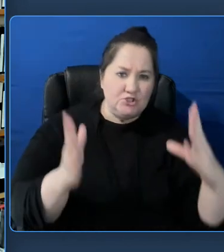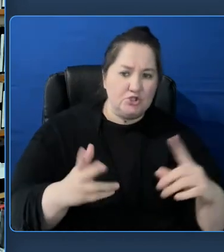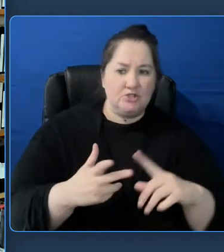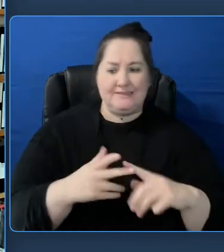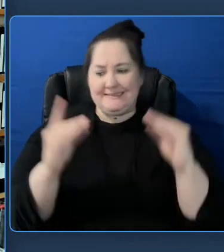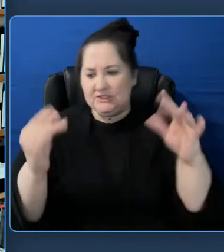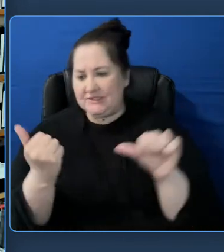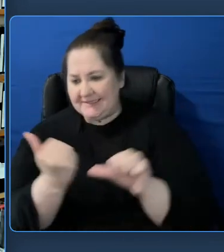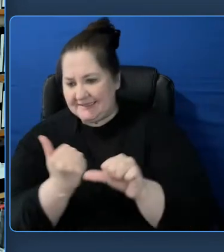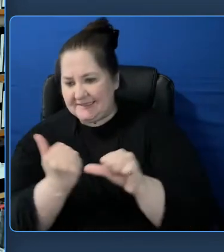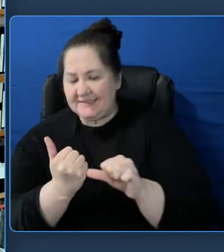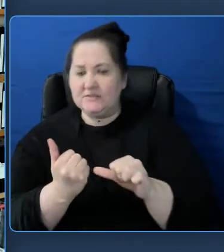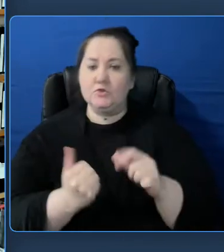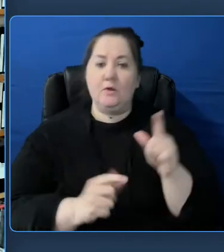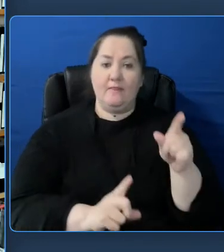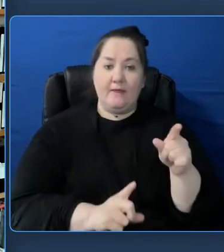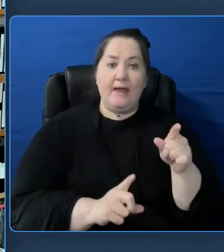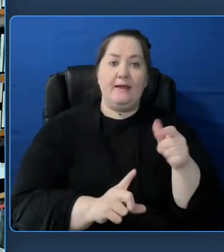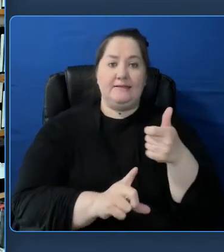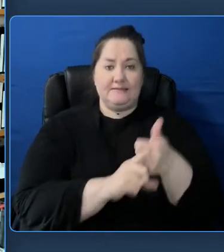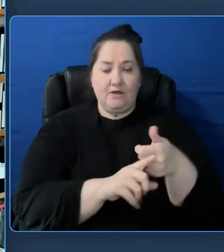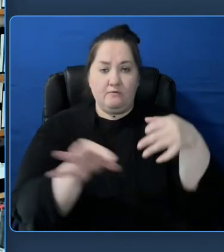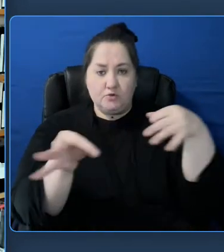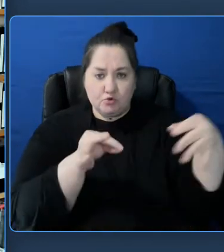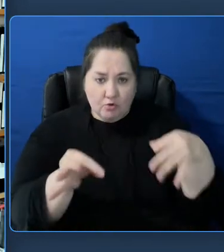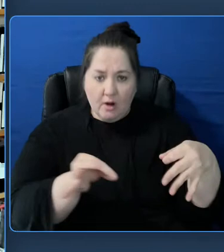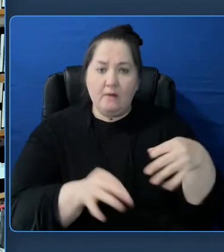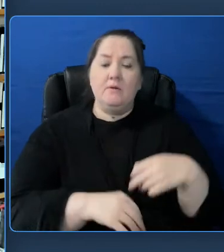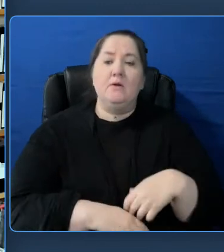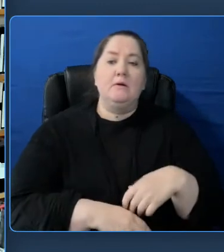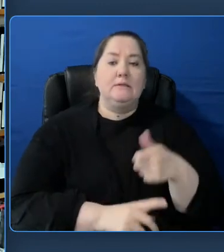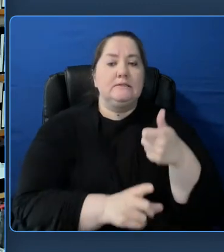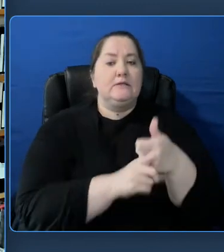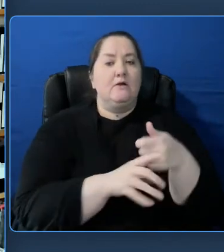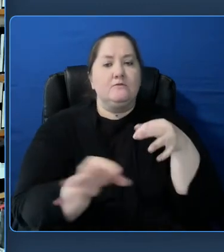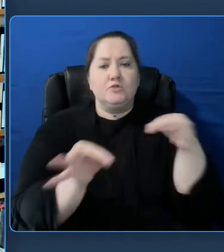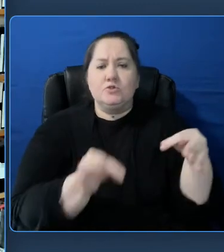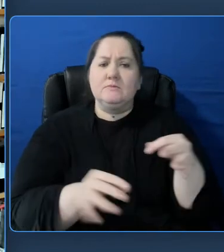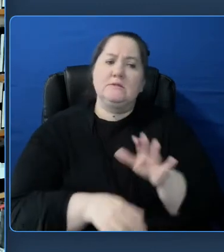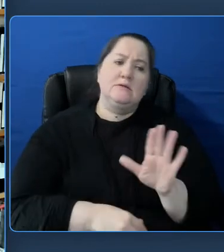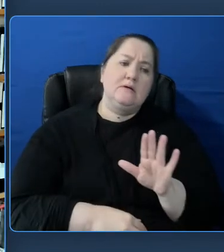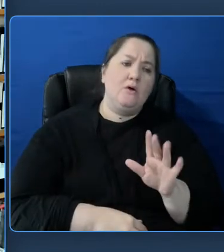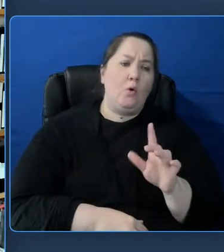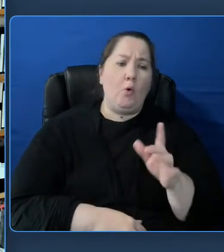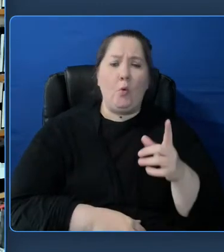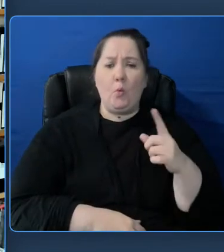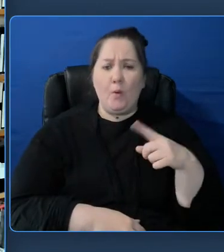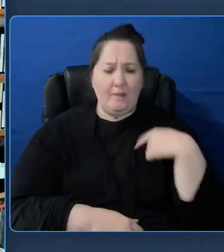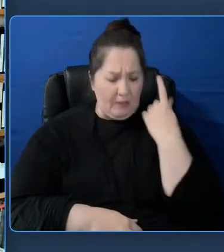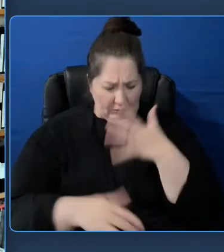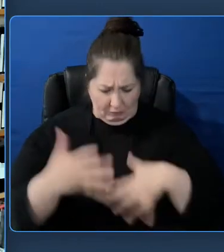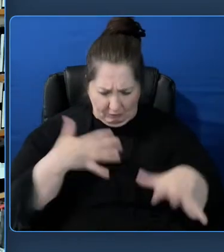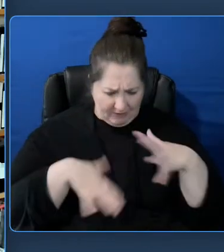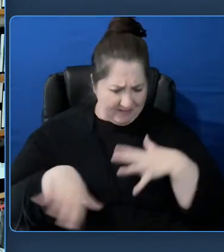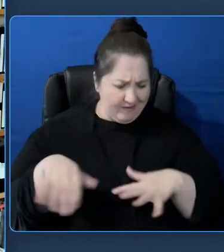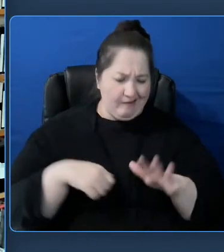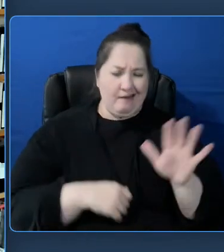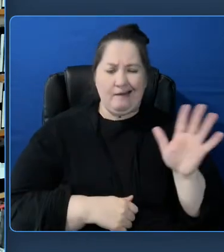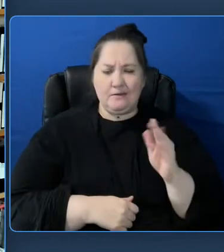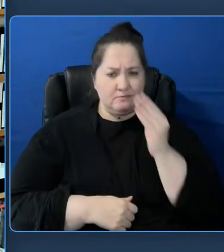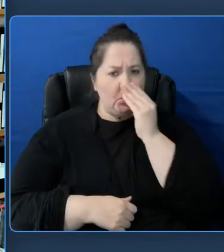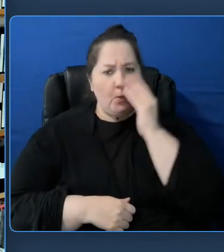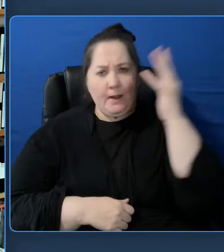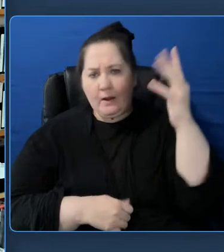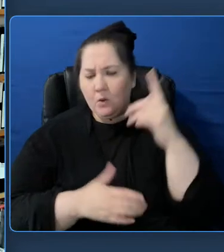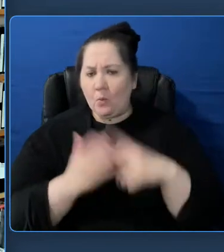they do, that they self-describe. We were talking about self-description earlier. I'm not talking about, you know, what the guy looks like. Do you care